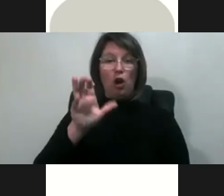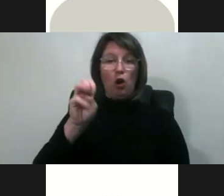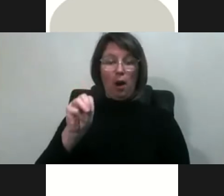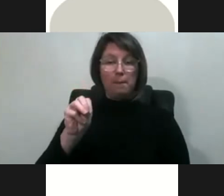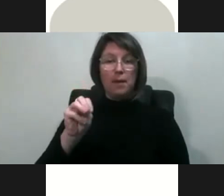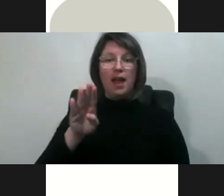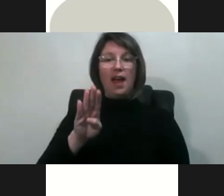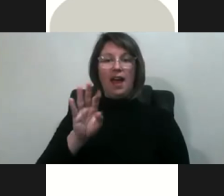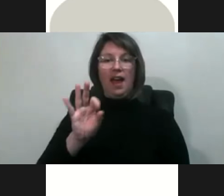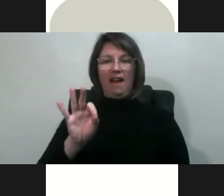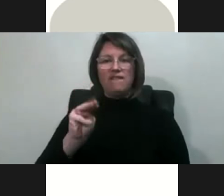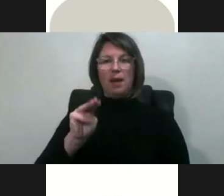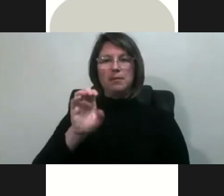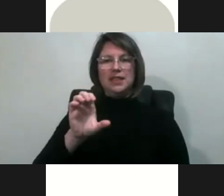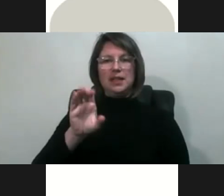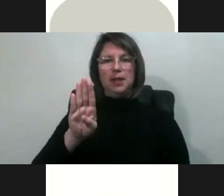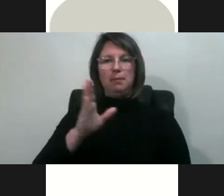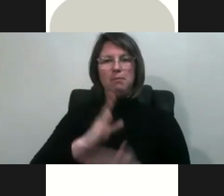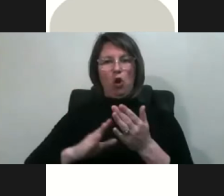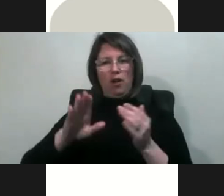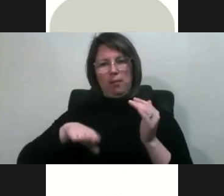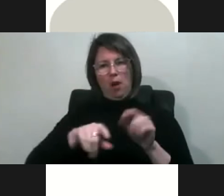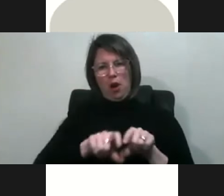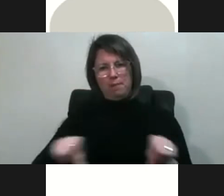FMCB portion of it, you should have all that information there.